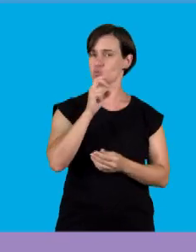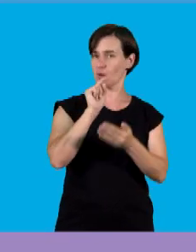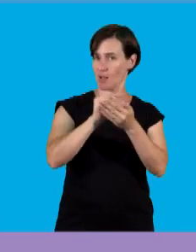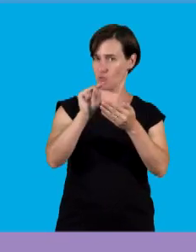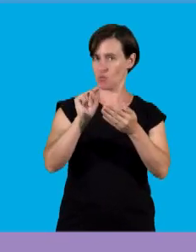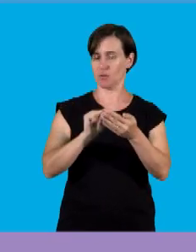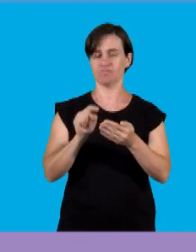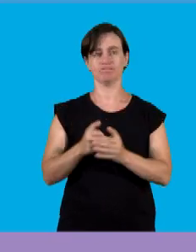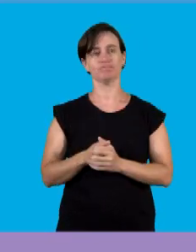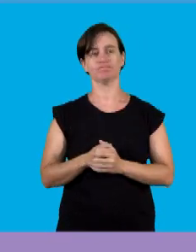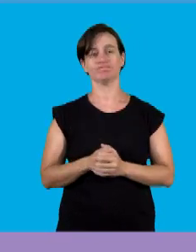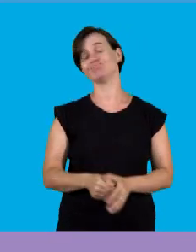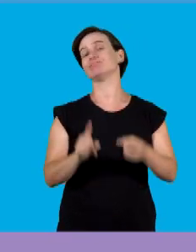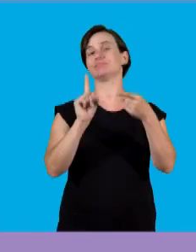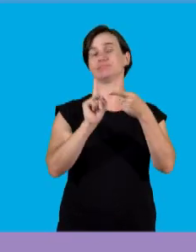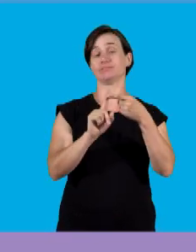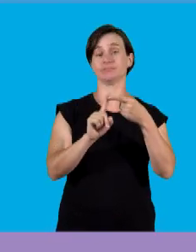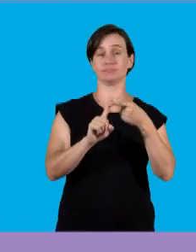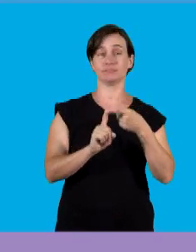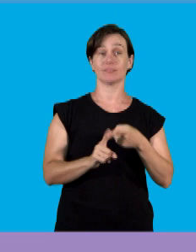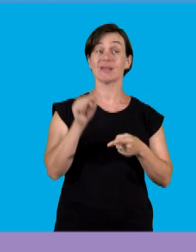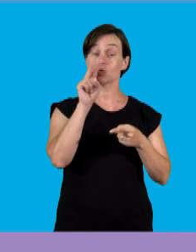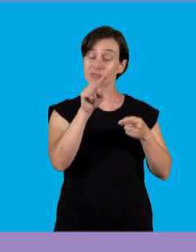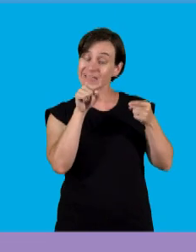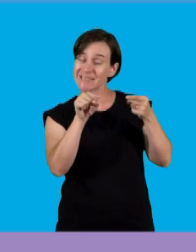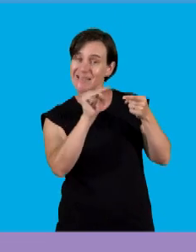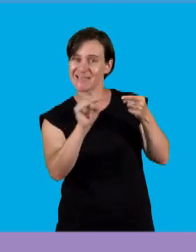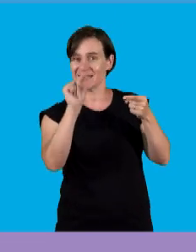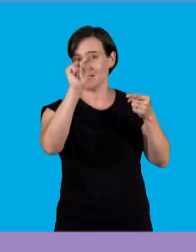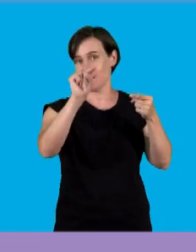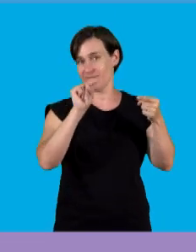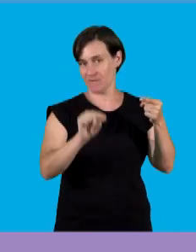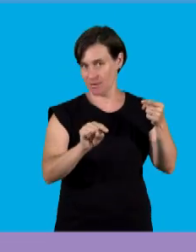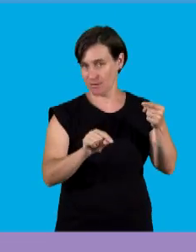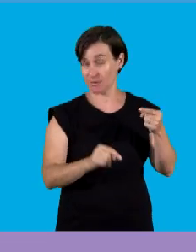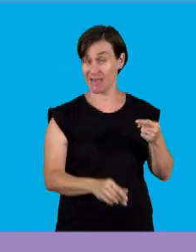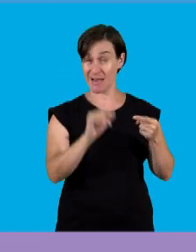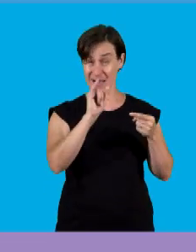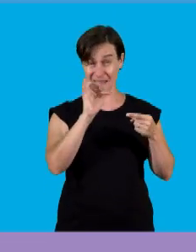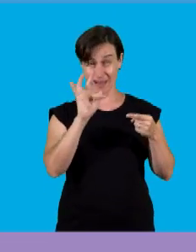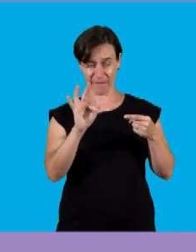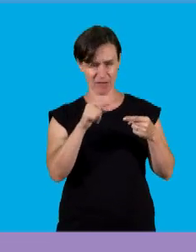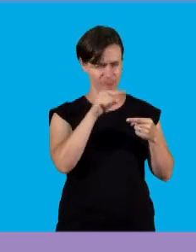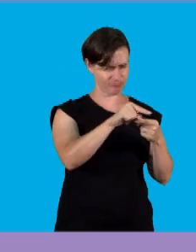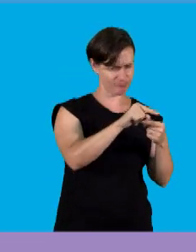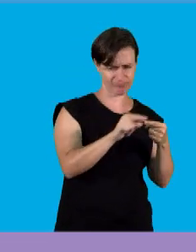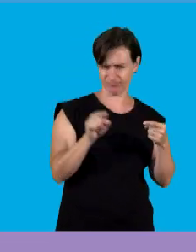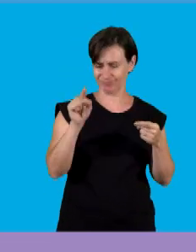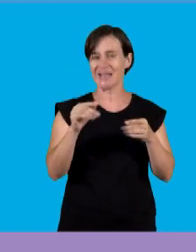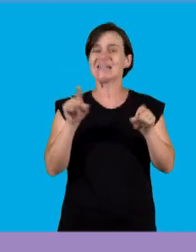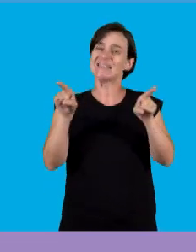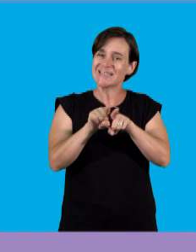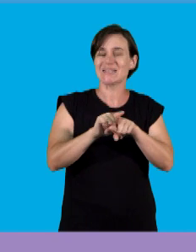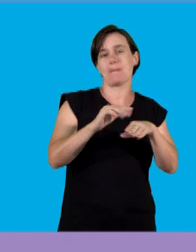first question there. Now we are dividing powers, and when we look at these powers, they have the same